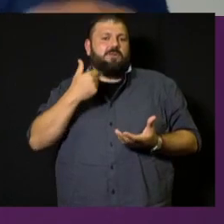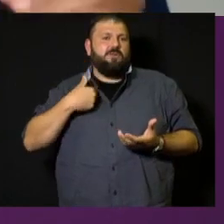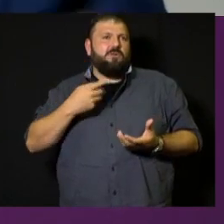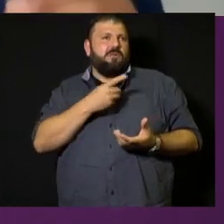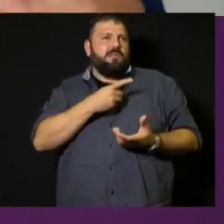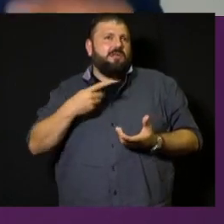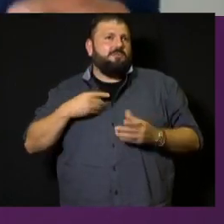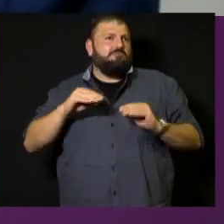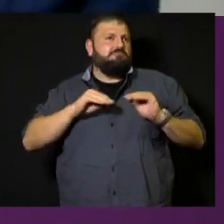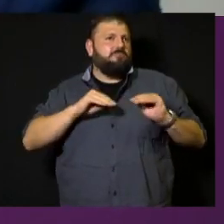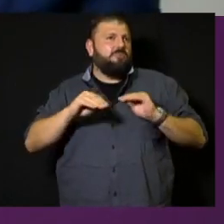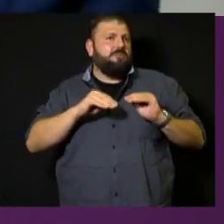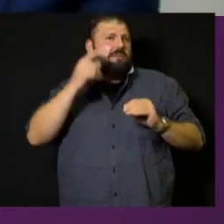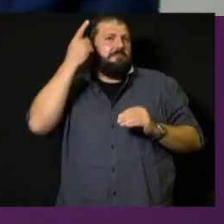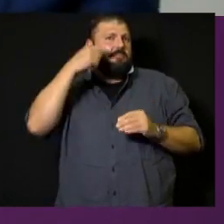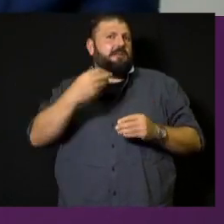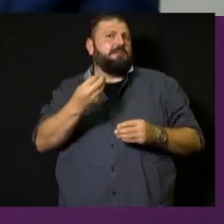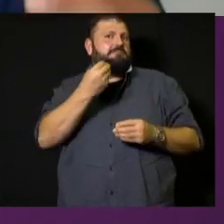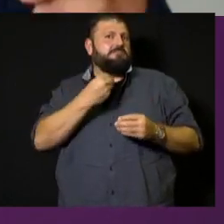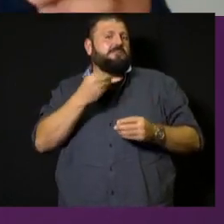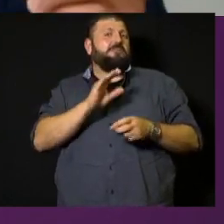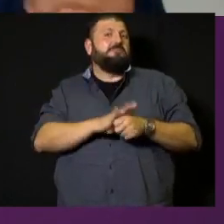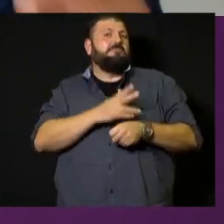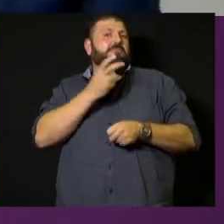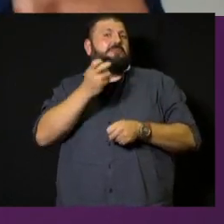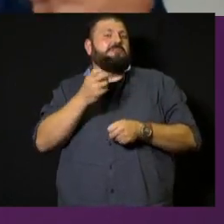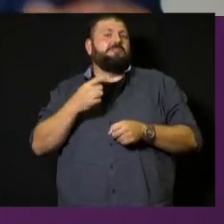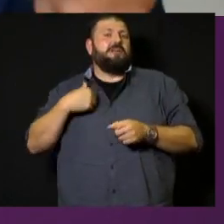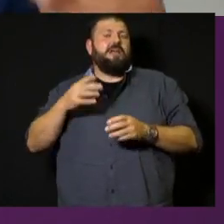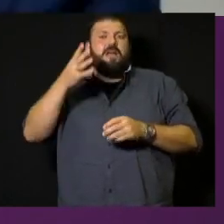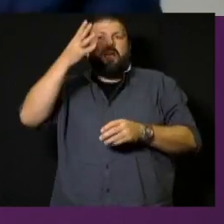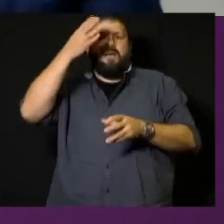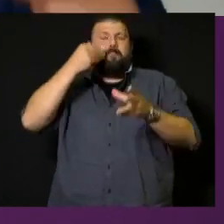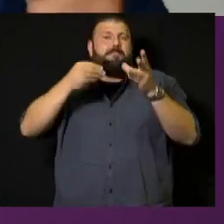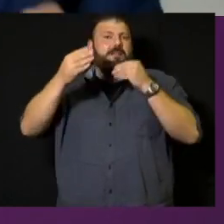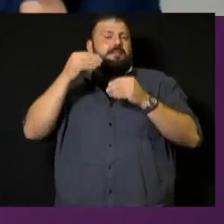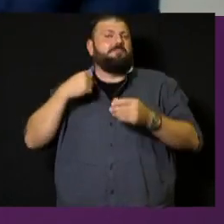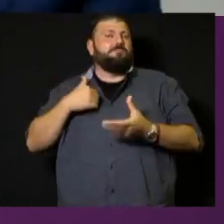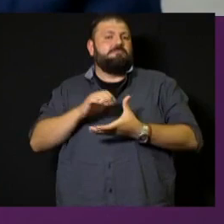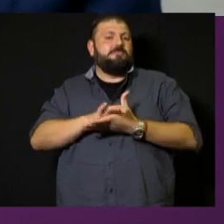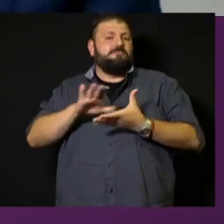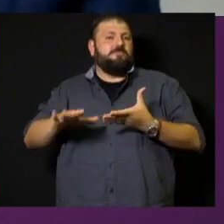You learn to work things out. That's what my wife and myself learned.